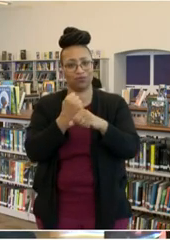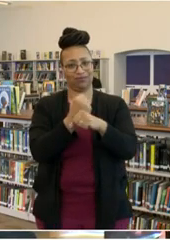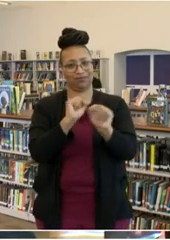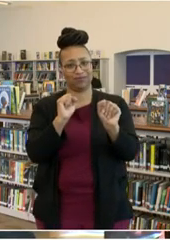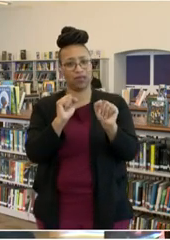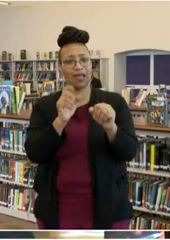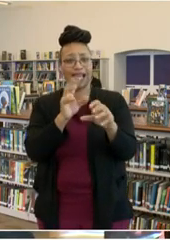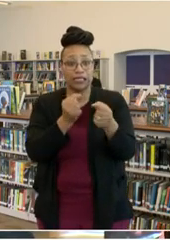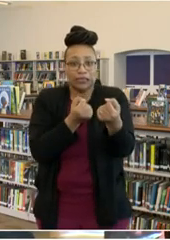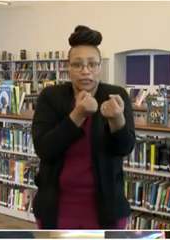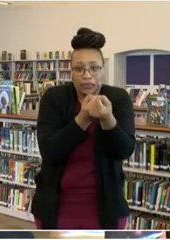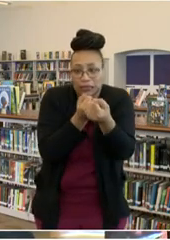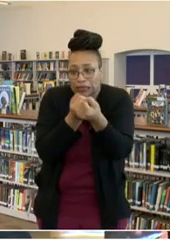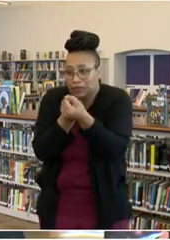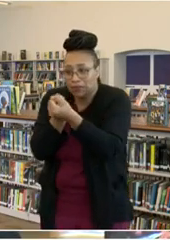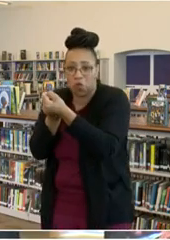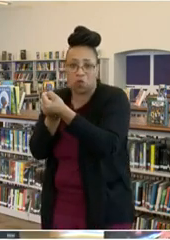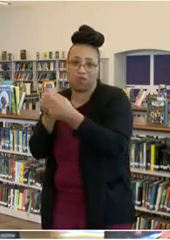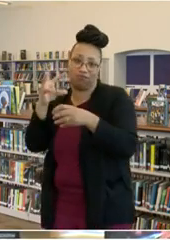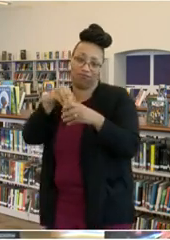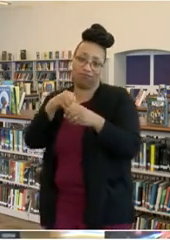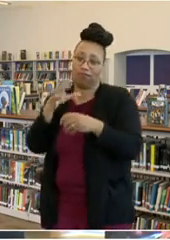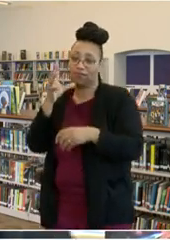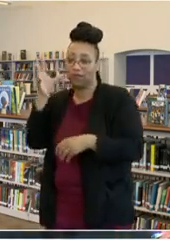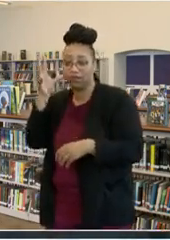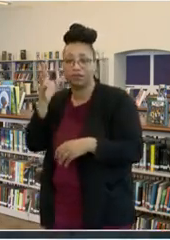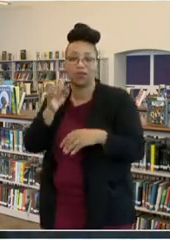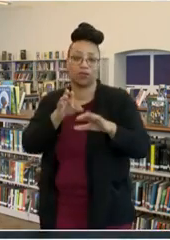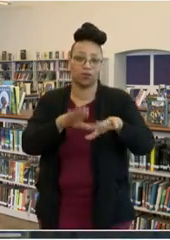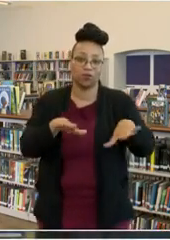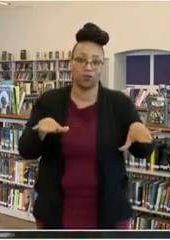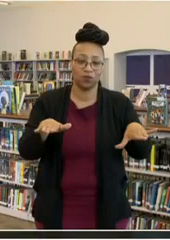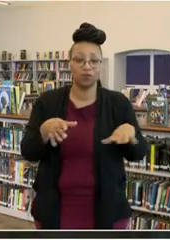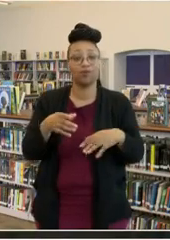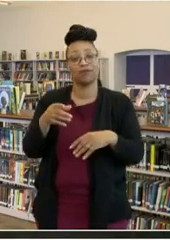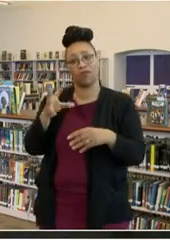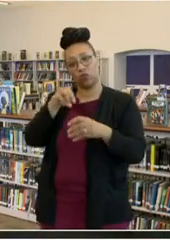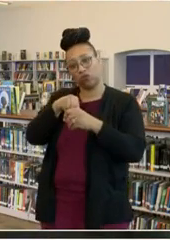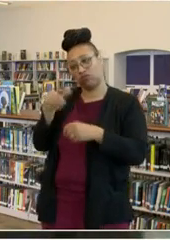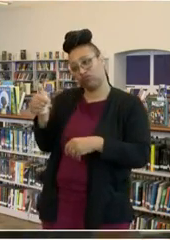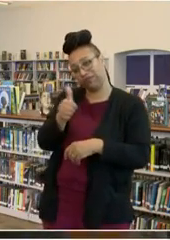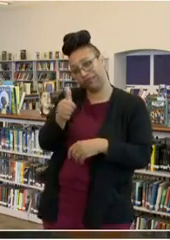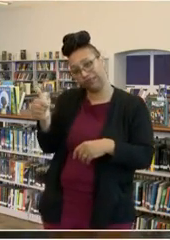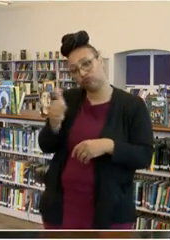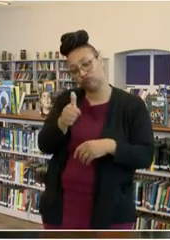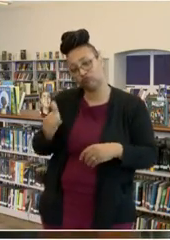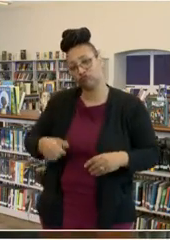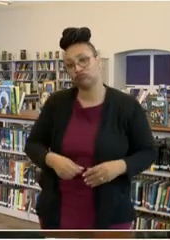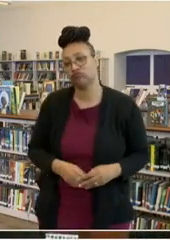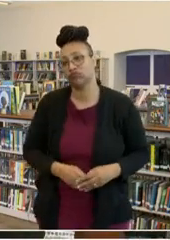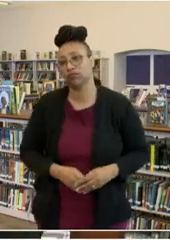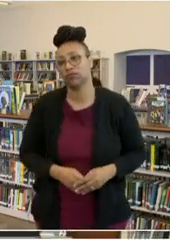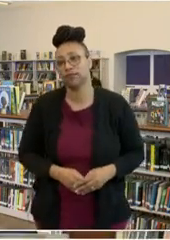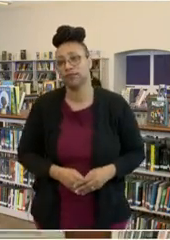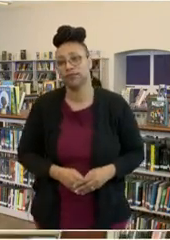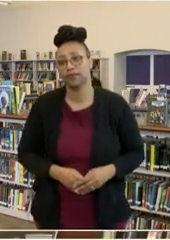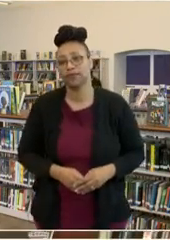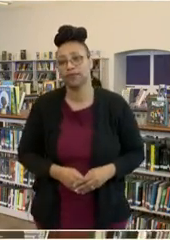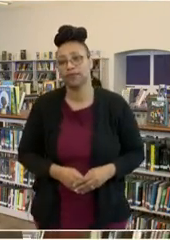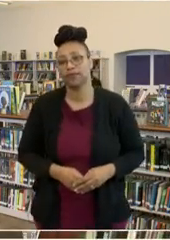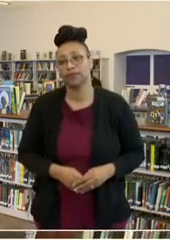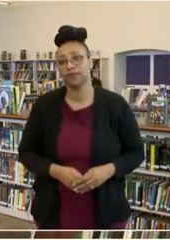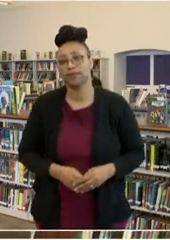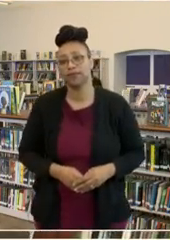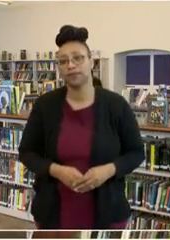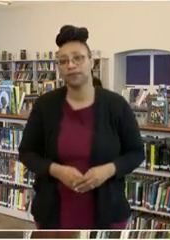again, on campus and to and from campus. And just generally speaking, we remain